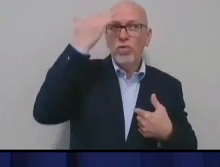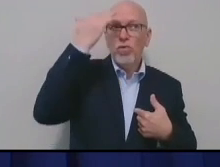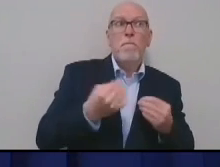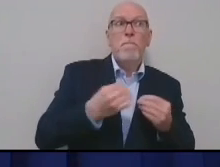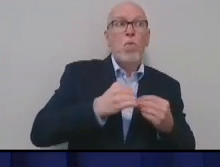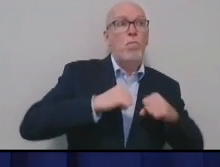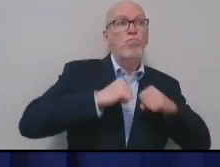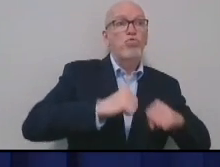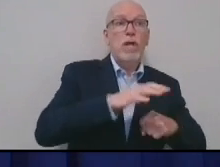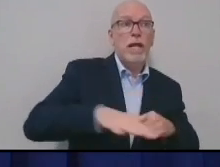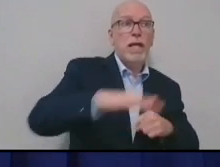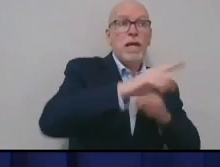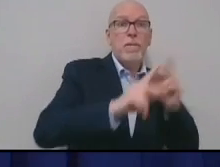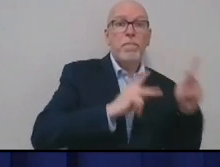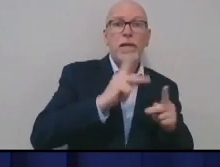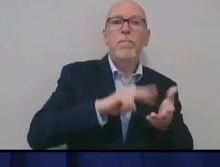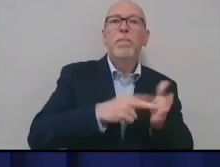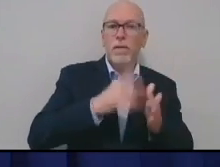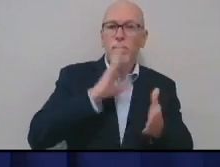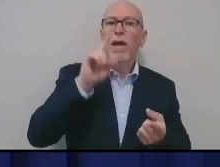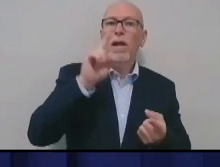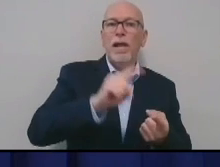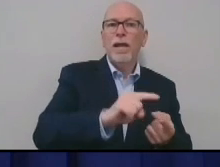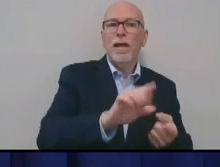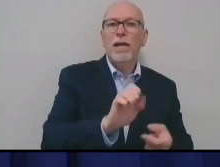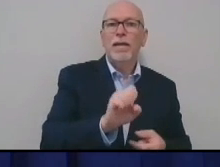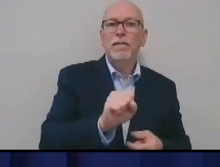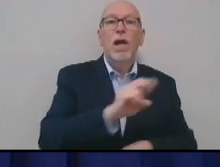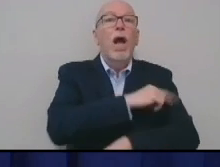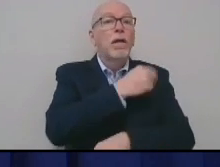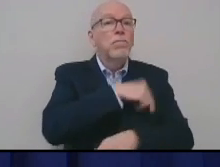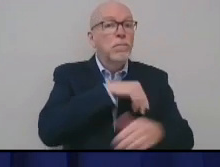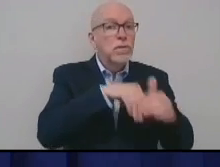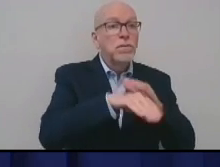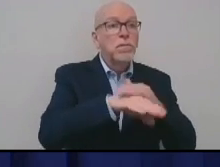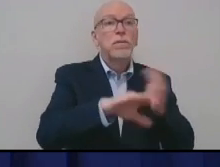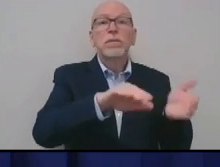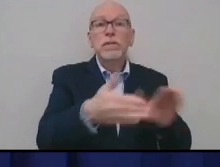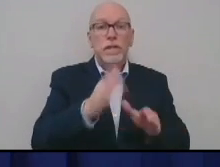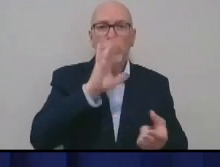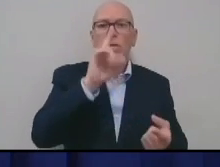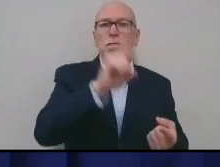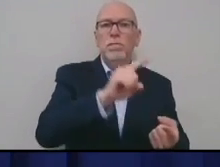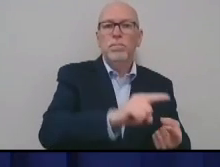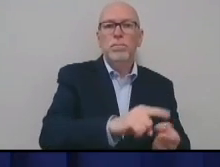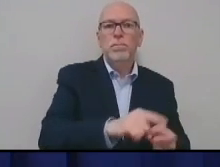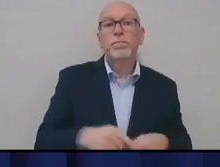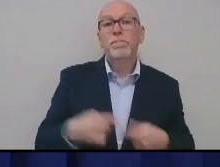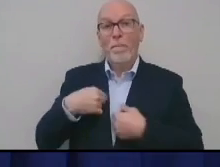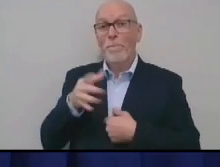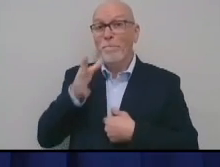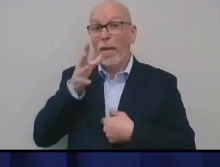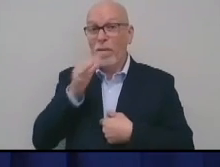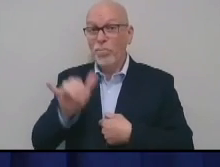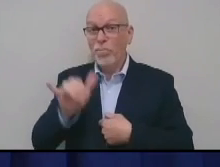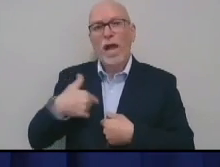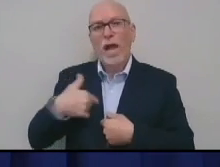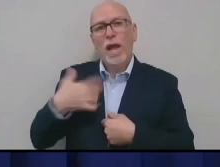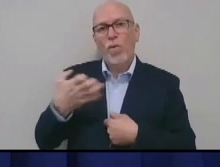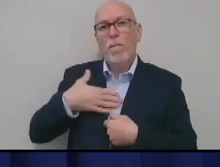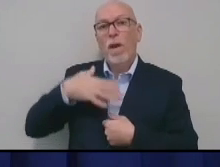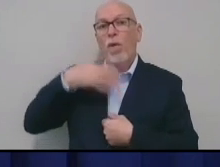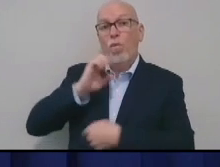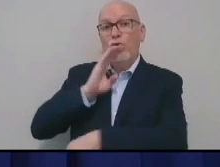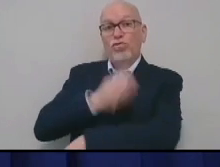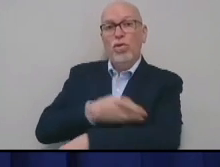the fewer cases we will see, and our hospitalizations and deaths will decline. As a parent, I want my oldest daughter, who has been